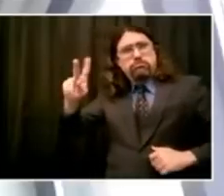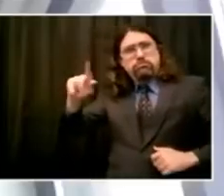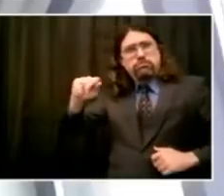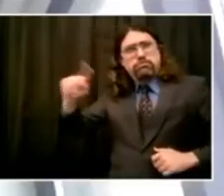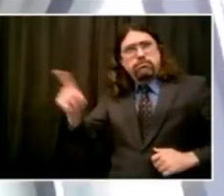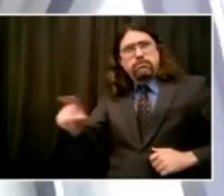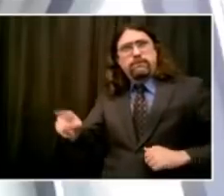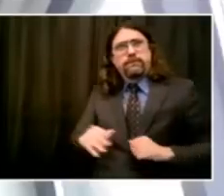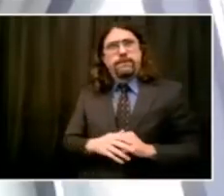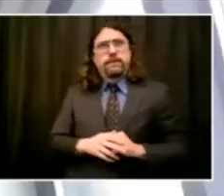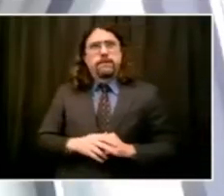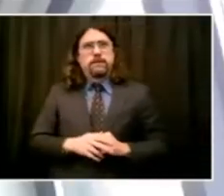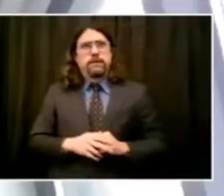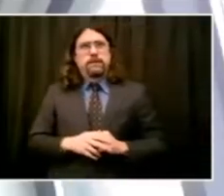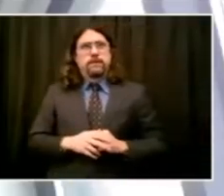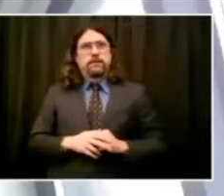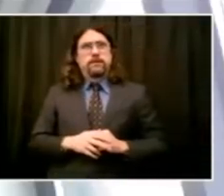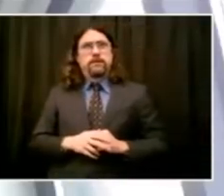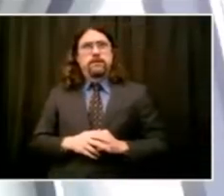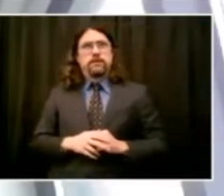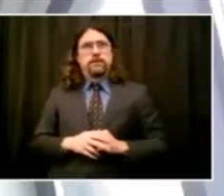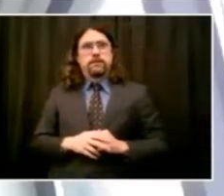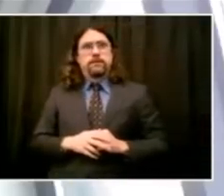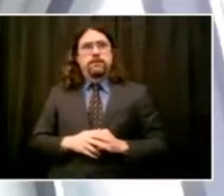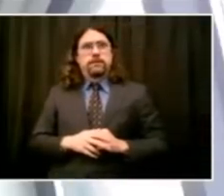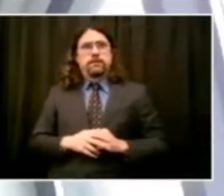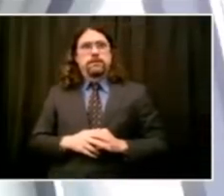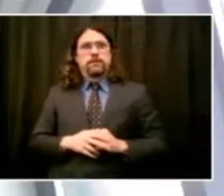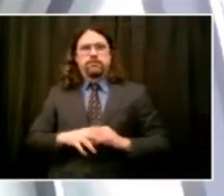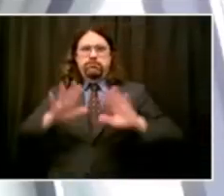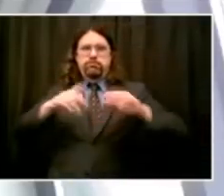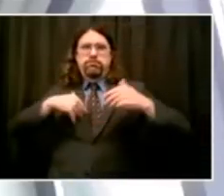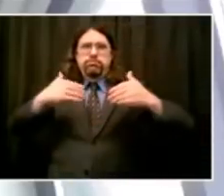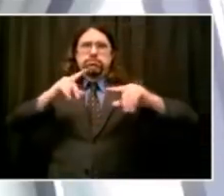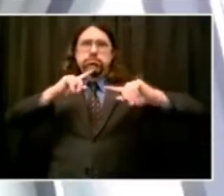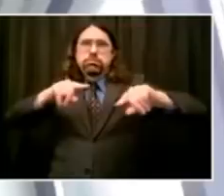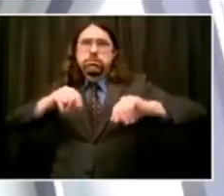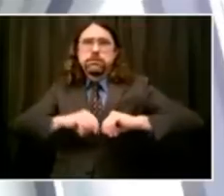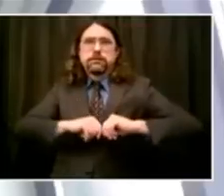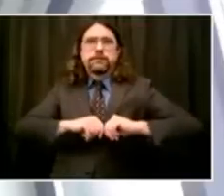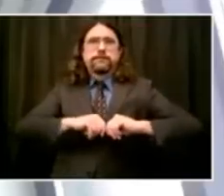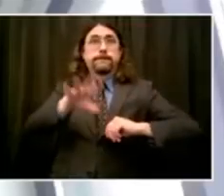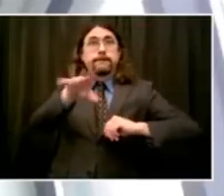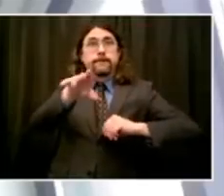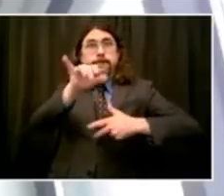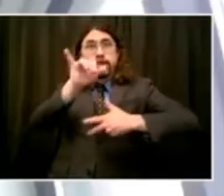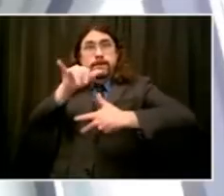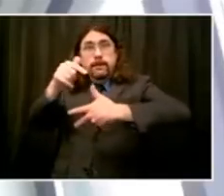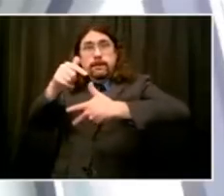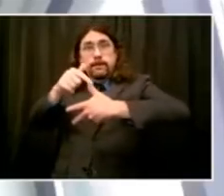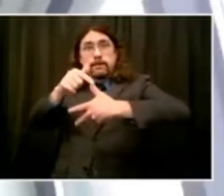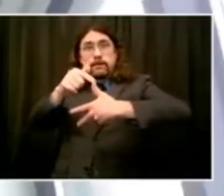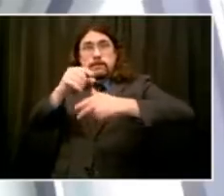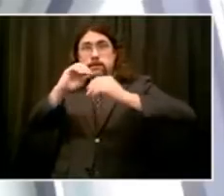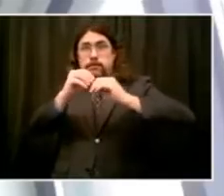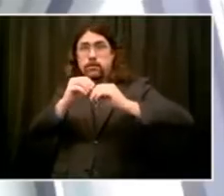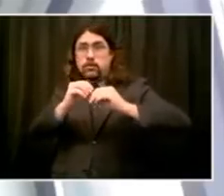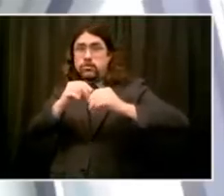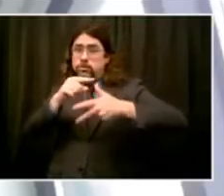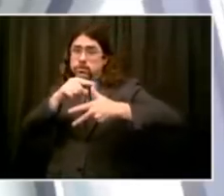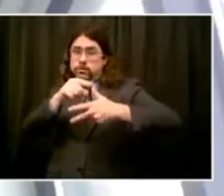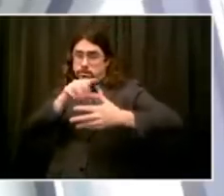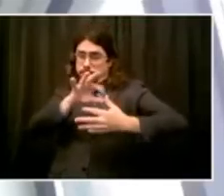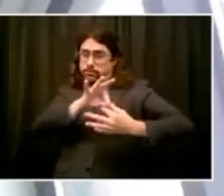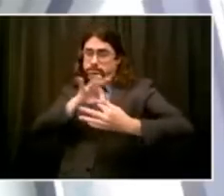measure. So this particular measure looks at influenza-like illnesses. And so there'll always be a